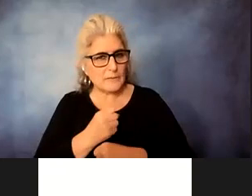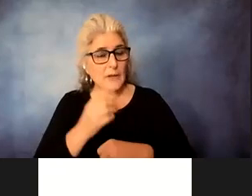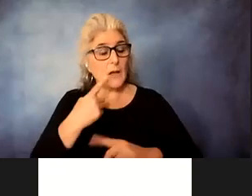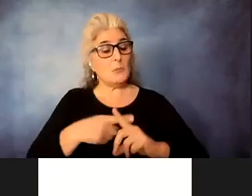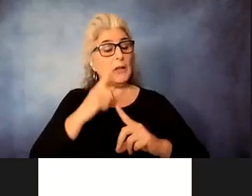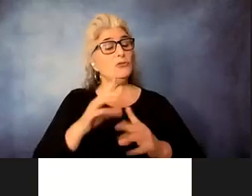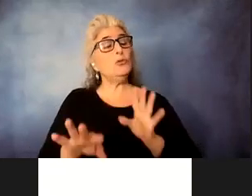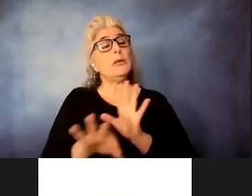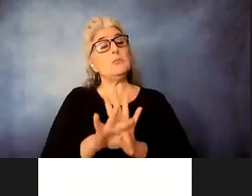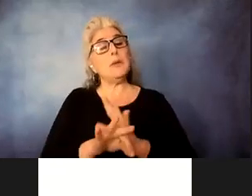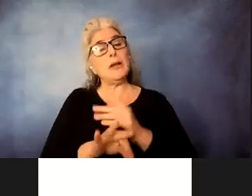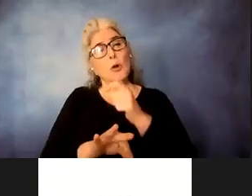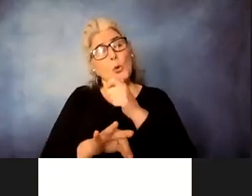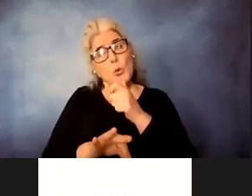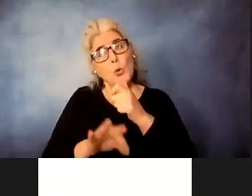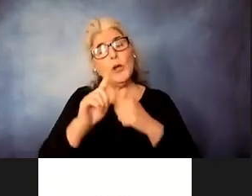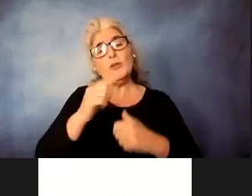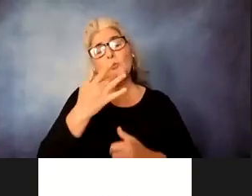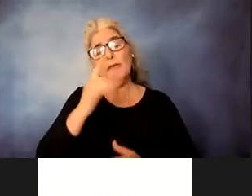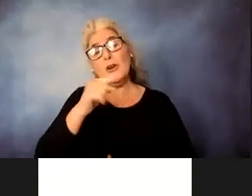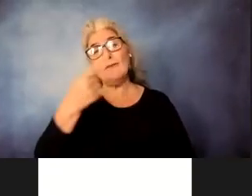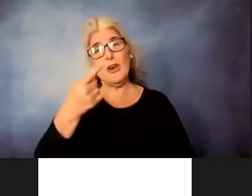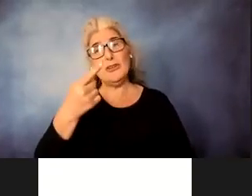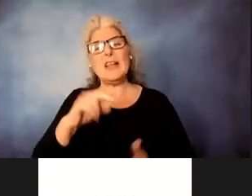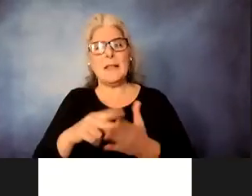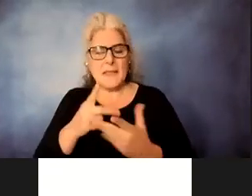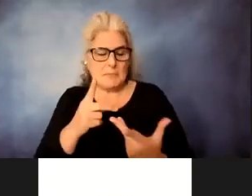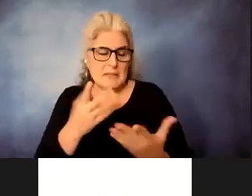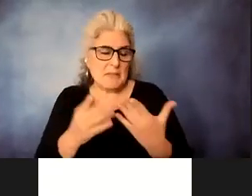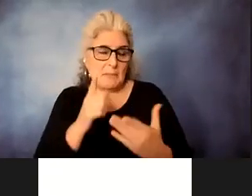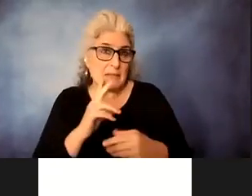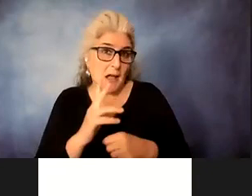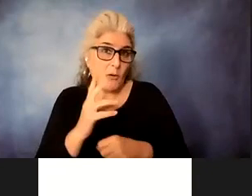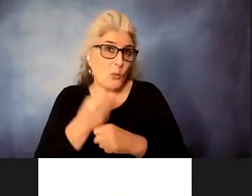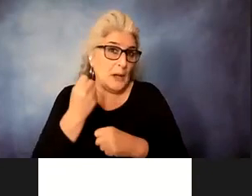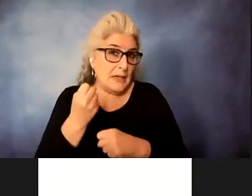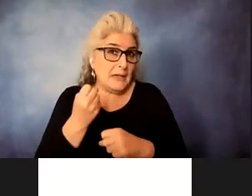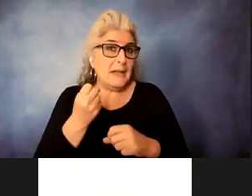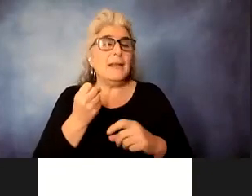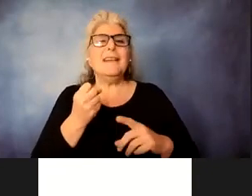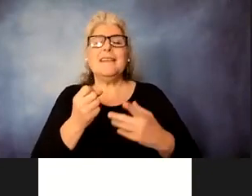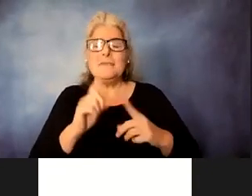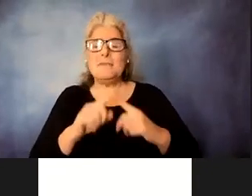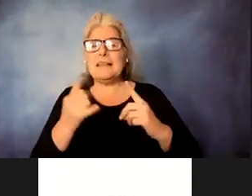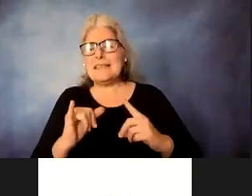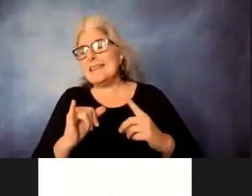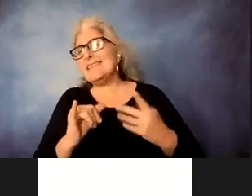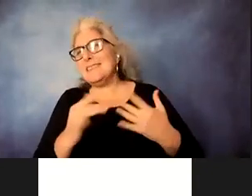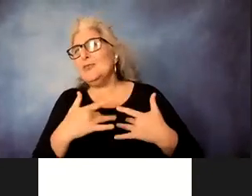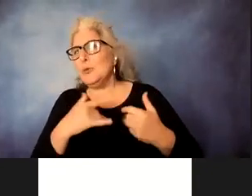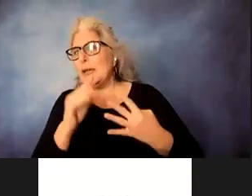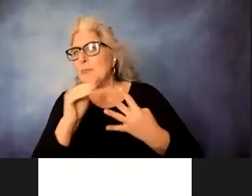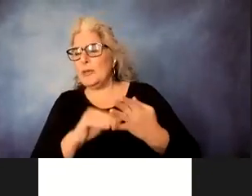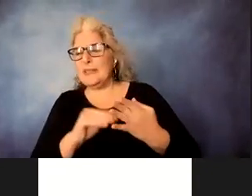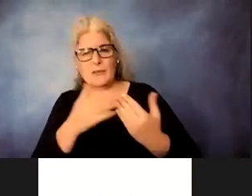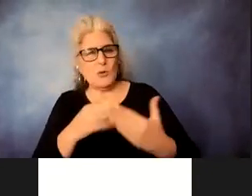about who is likely to win. So that's the piece about how voters don't have to vote as strategically or decide between voting for their favorite candidate